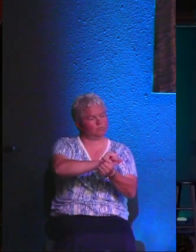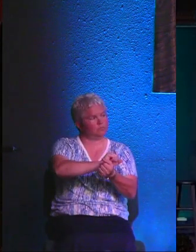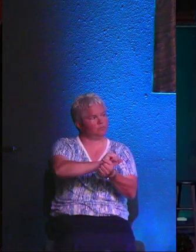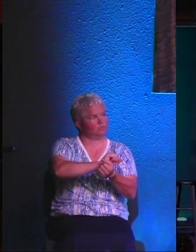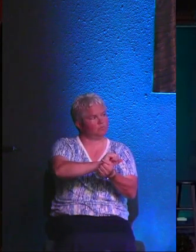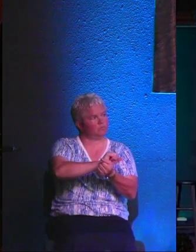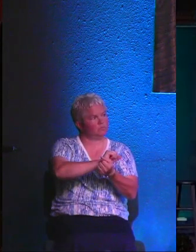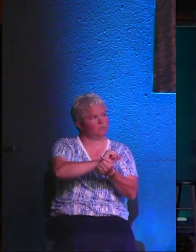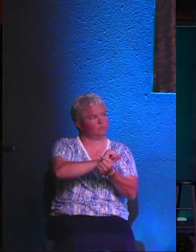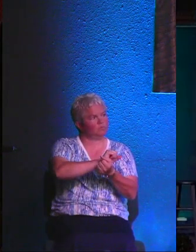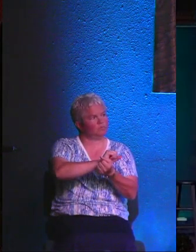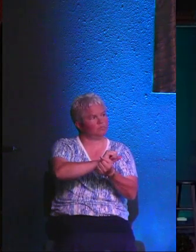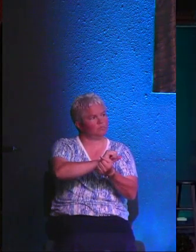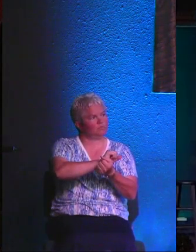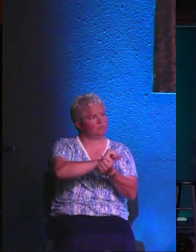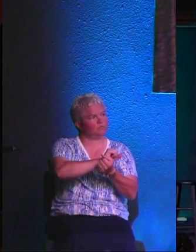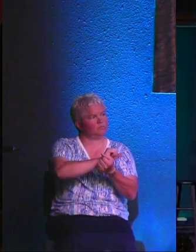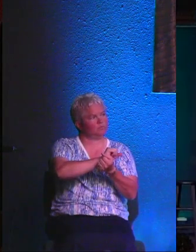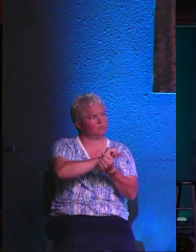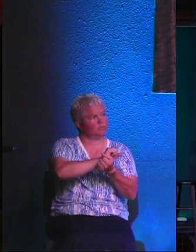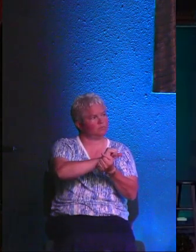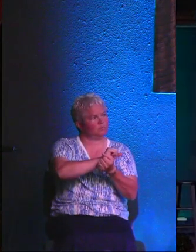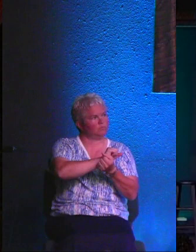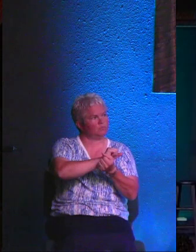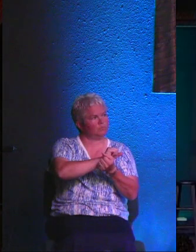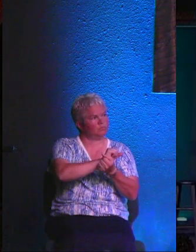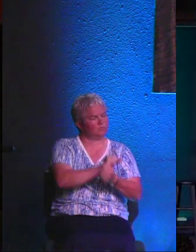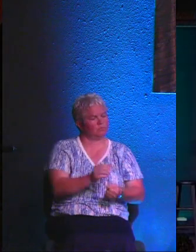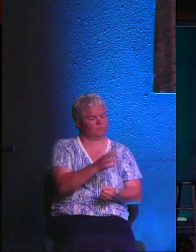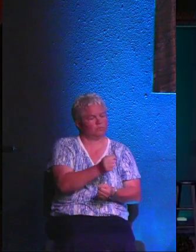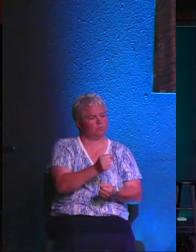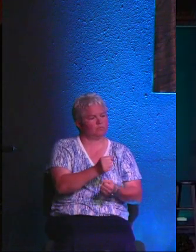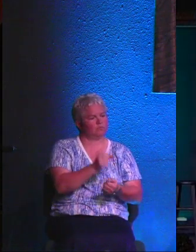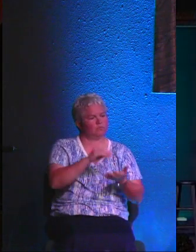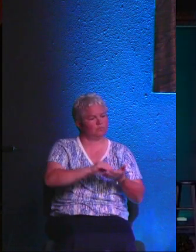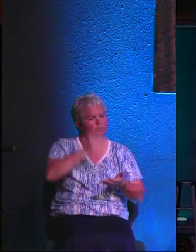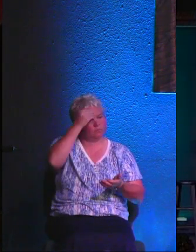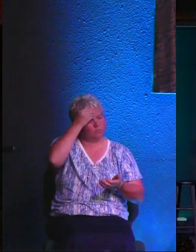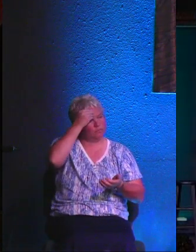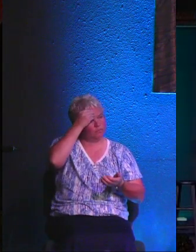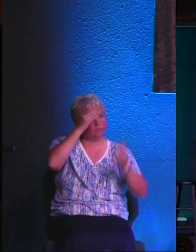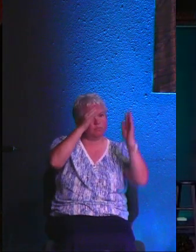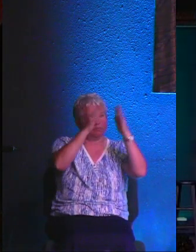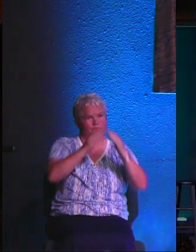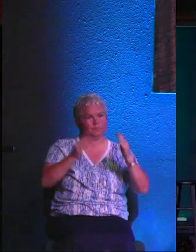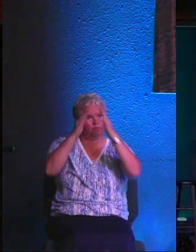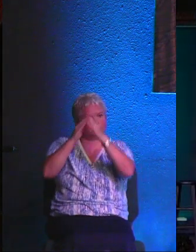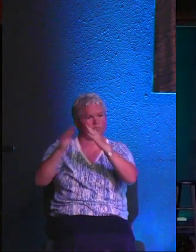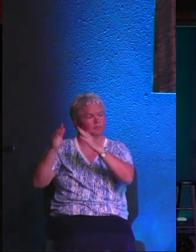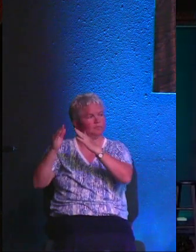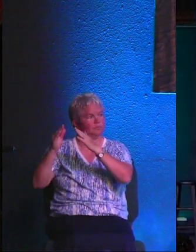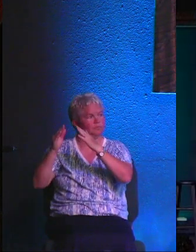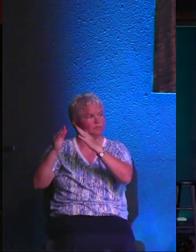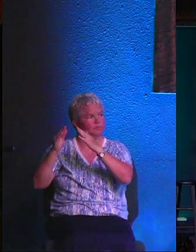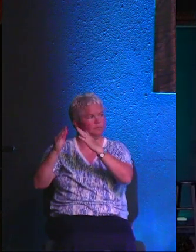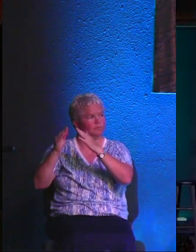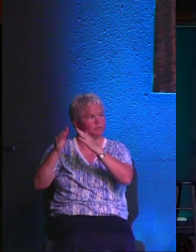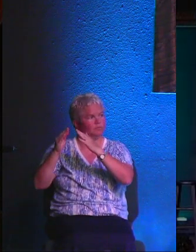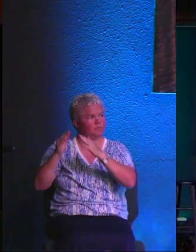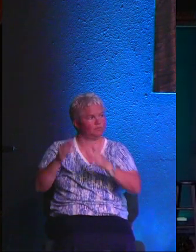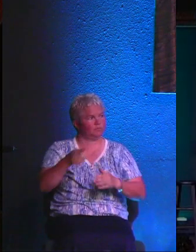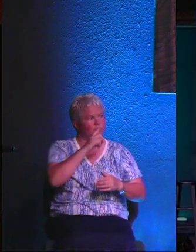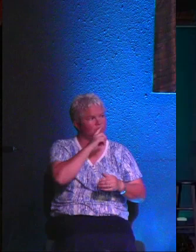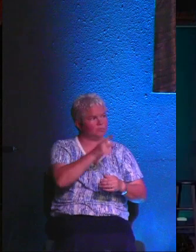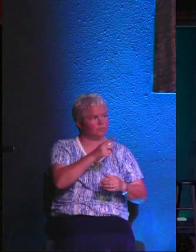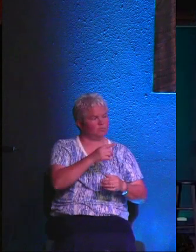the ladies go and they work at our thrift store. They actually get to take what they learn at the center and they get to put it into public consumption, which allows them to